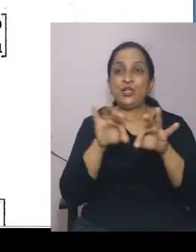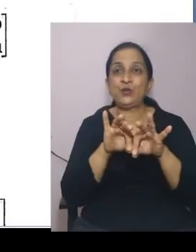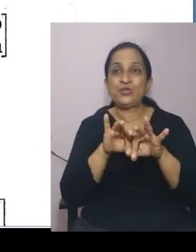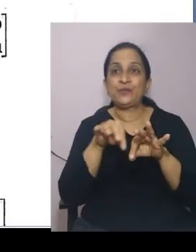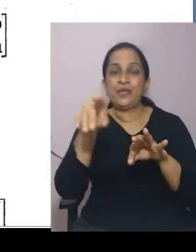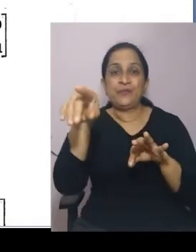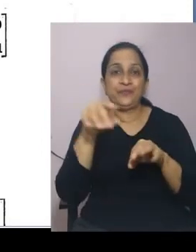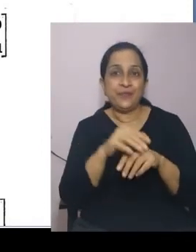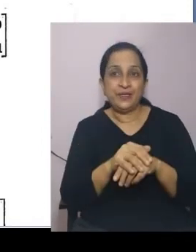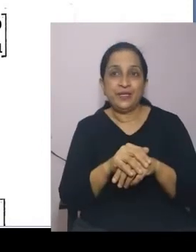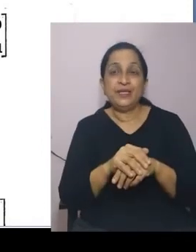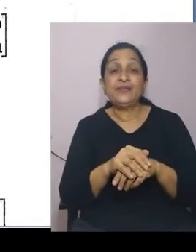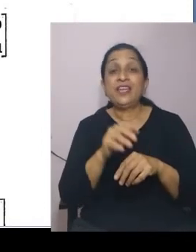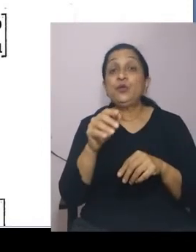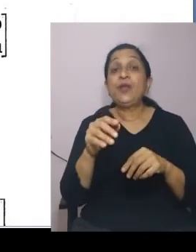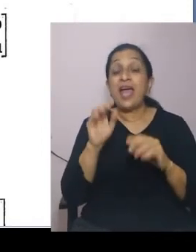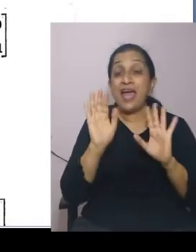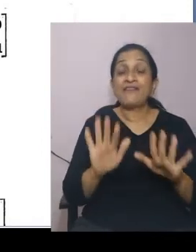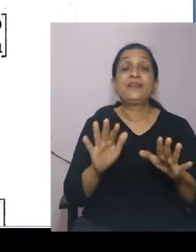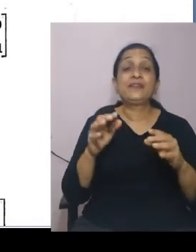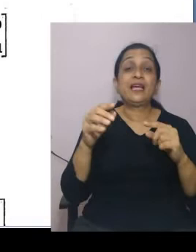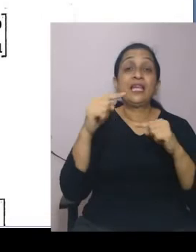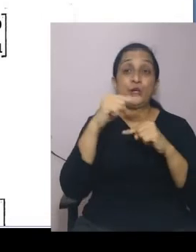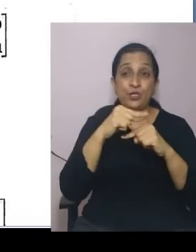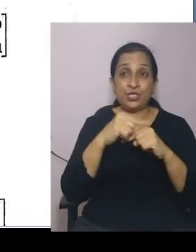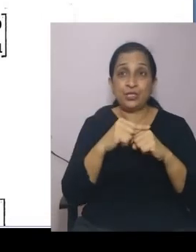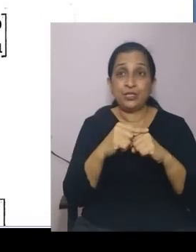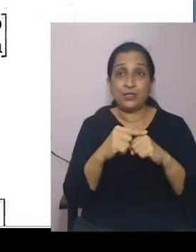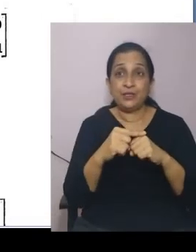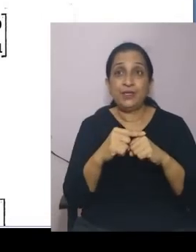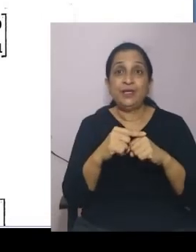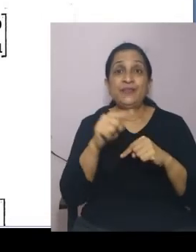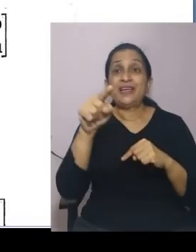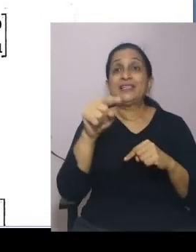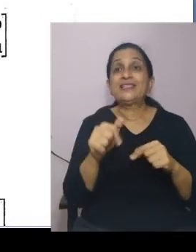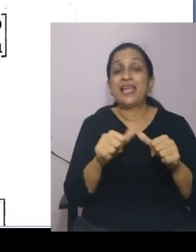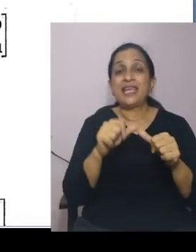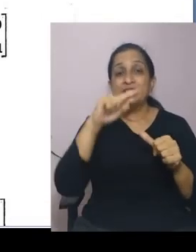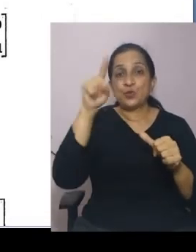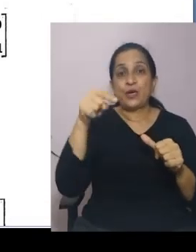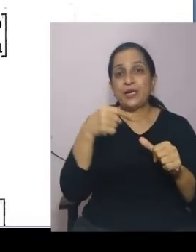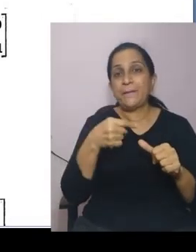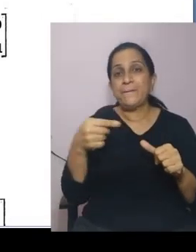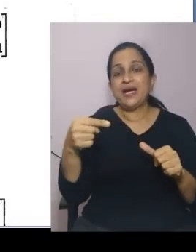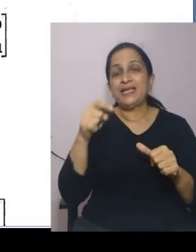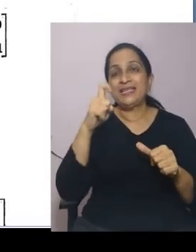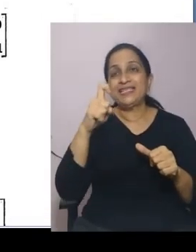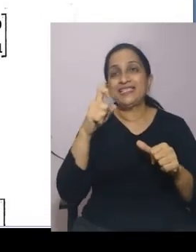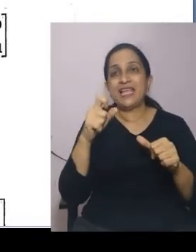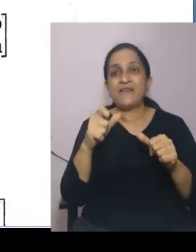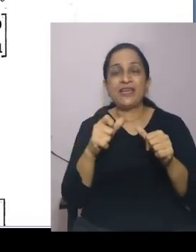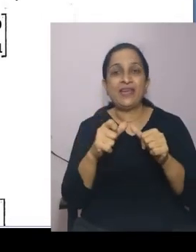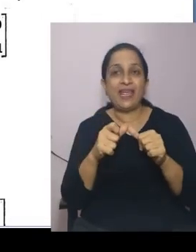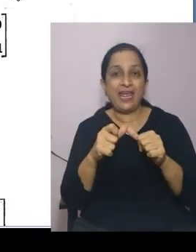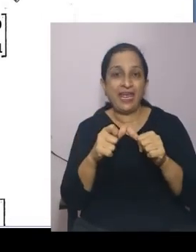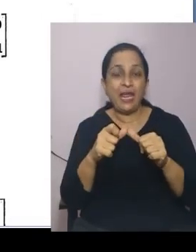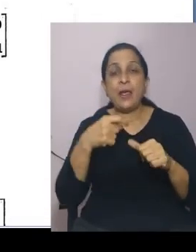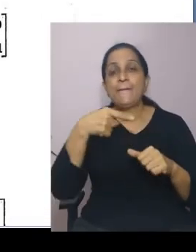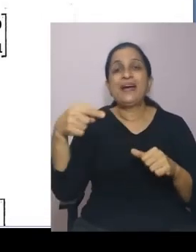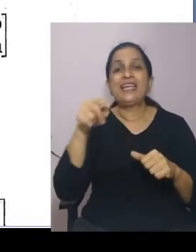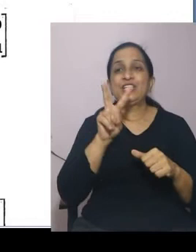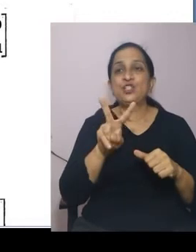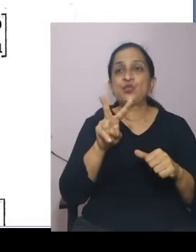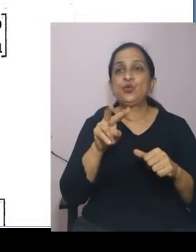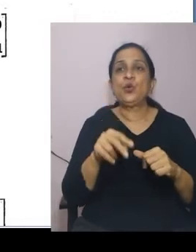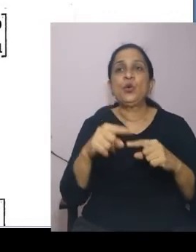A, then you get an equation in A squared minus 7A minus 2. Okay, so this should, you equate it to